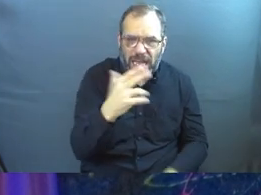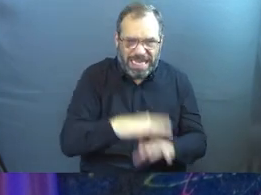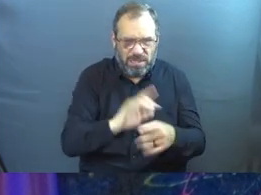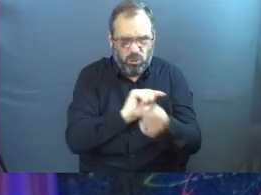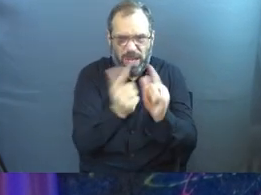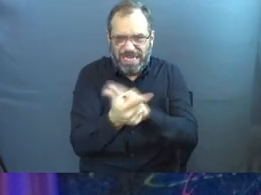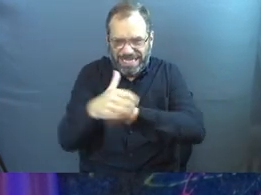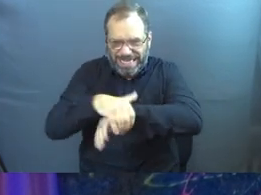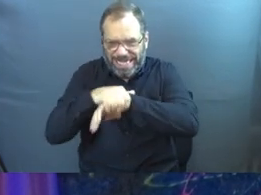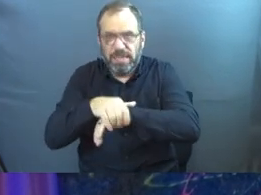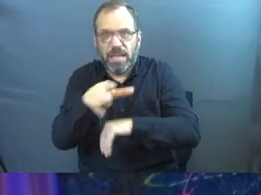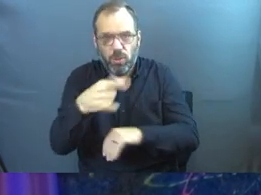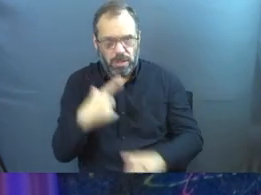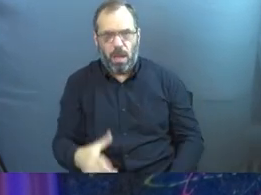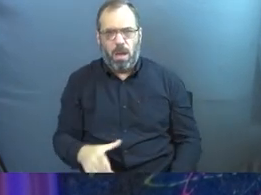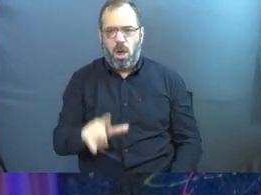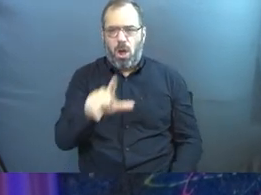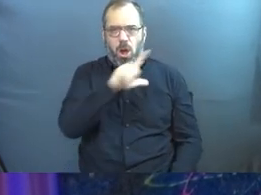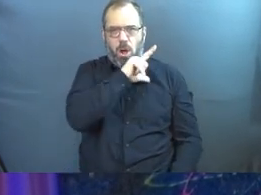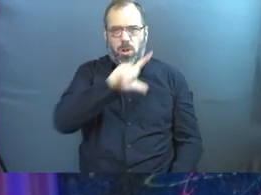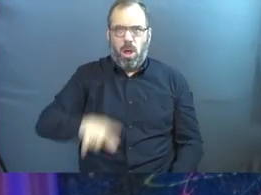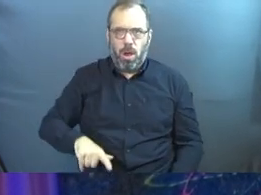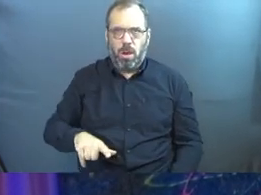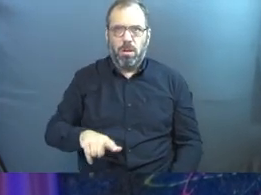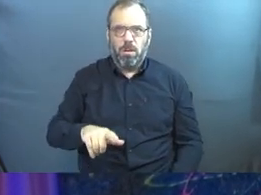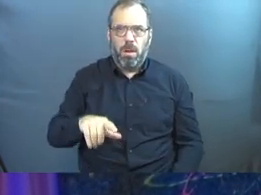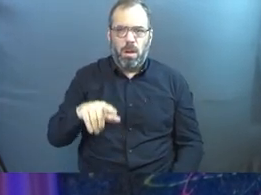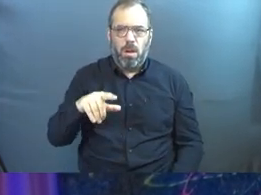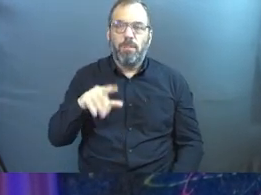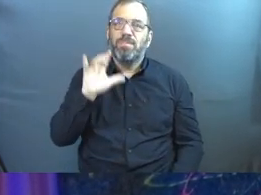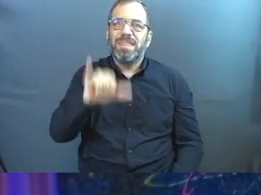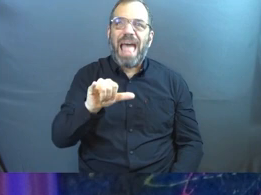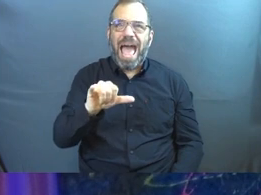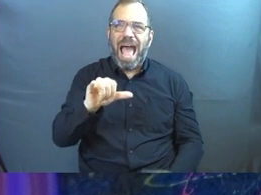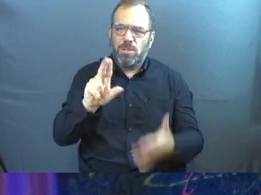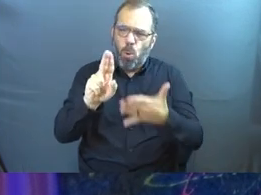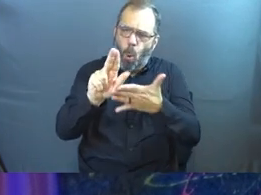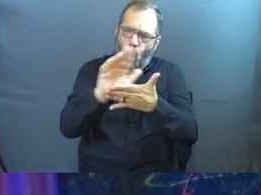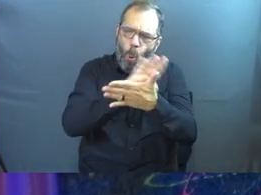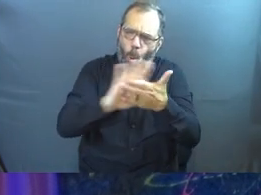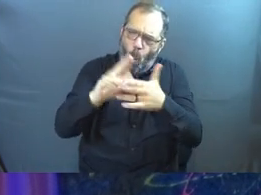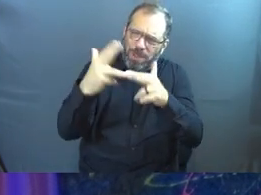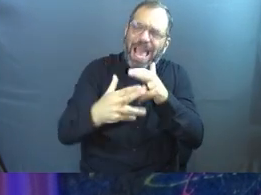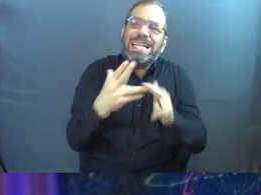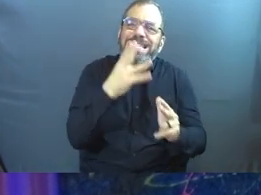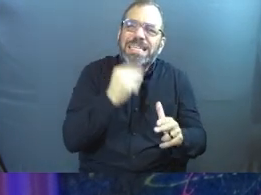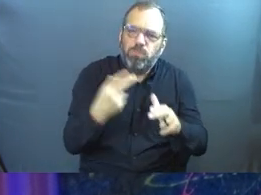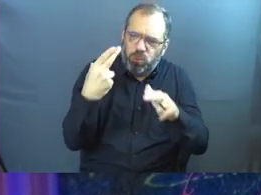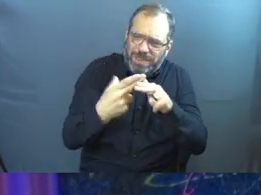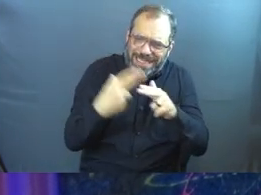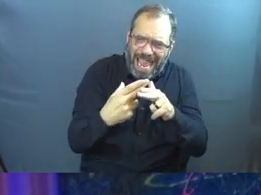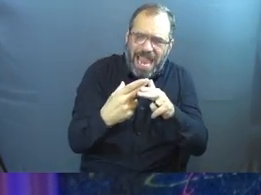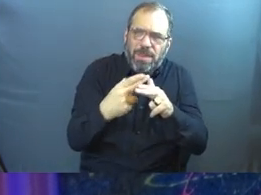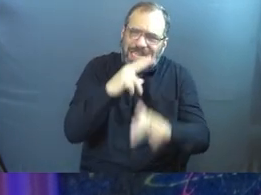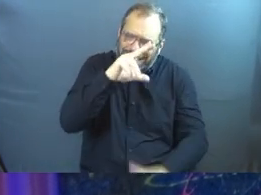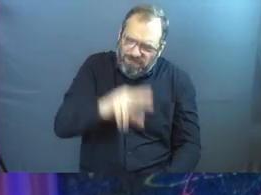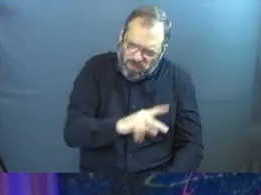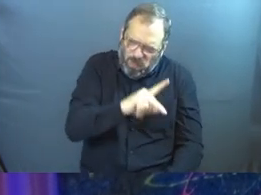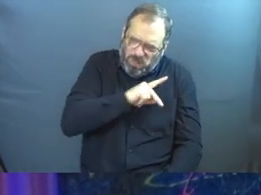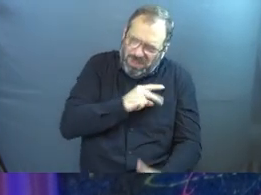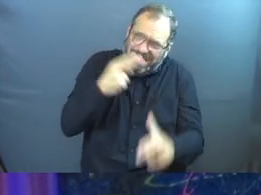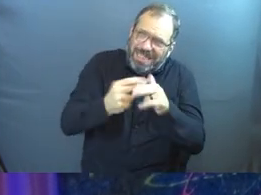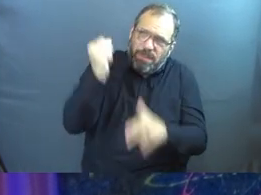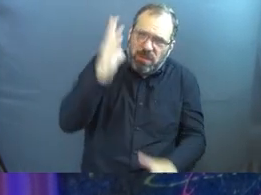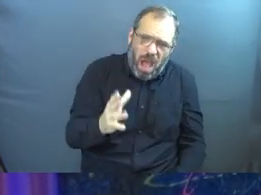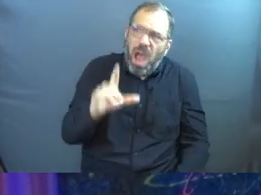into something English that you can say. Yahweh. That's the holy name of God. It's the Hebrew name of God. It's the personal name